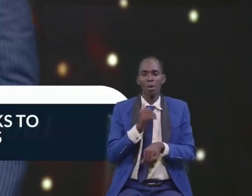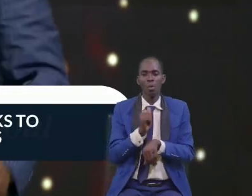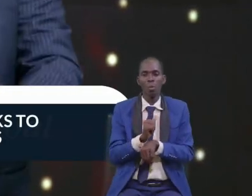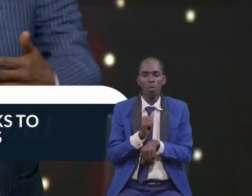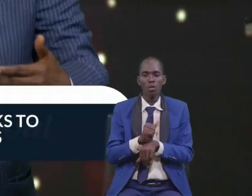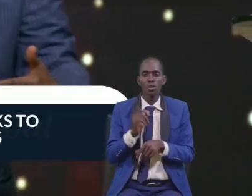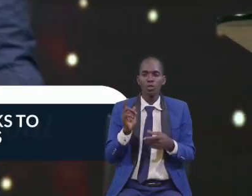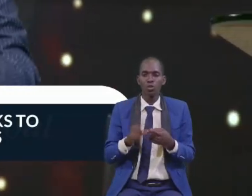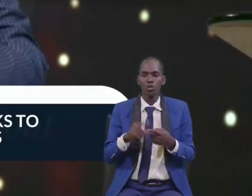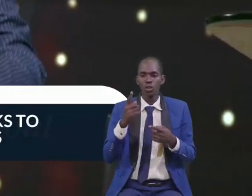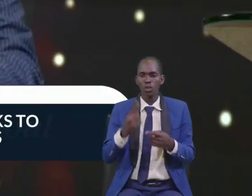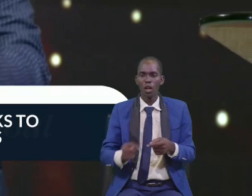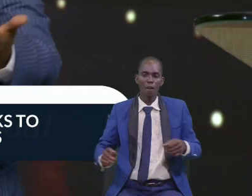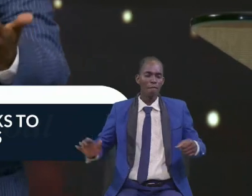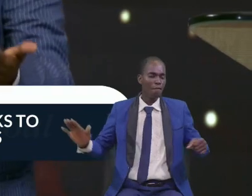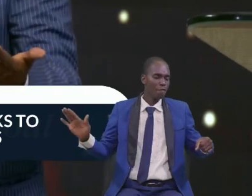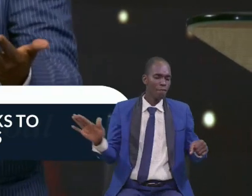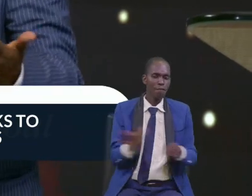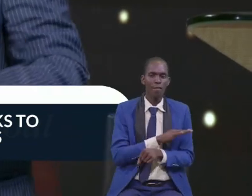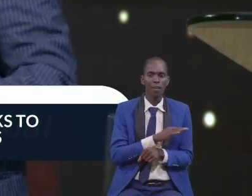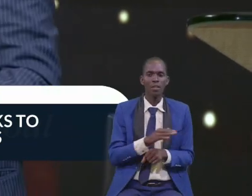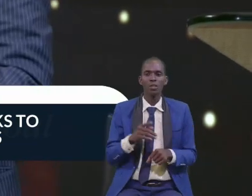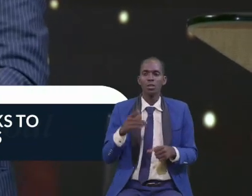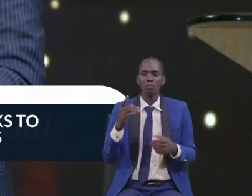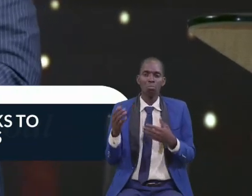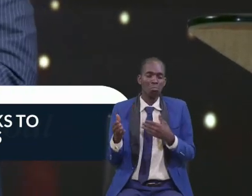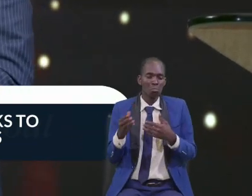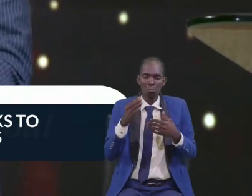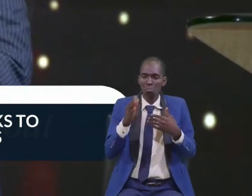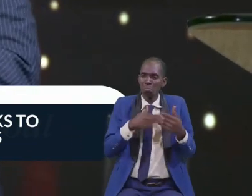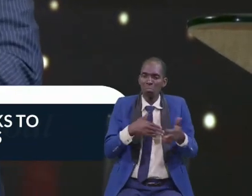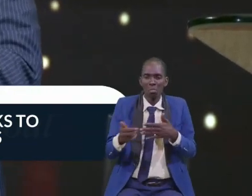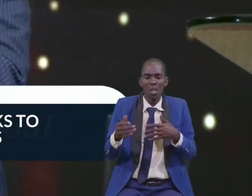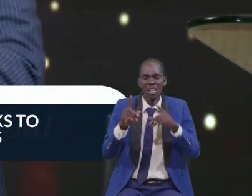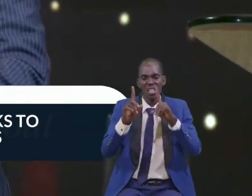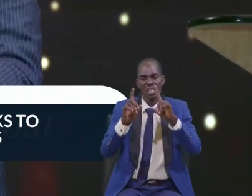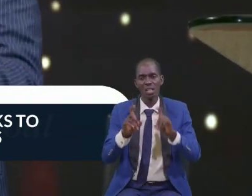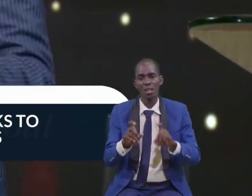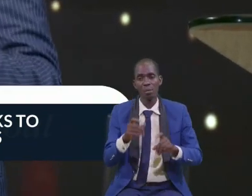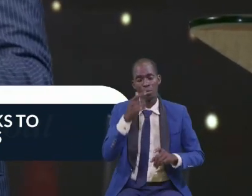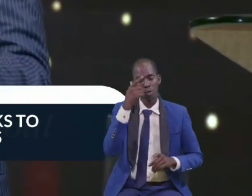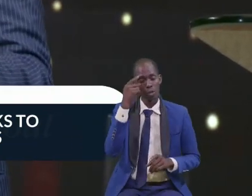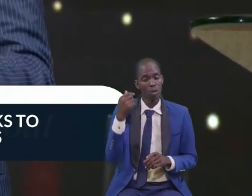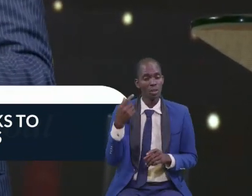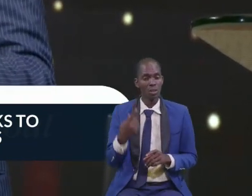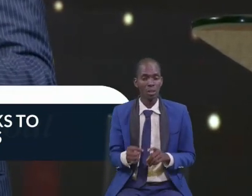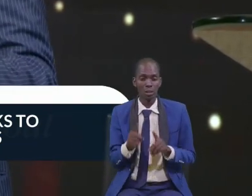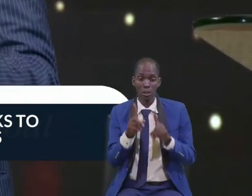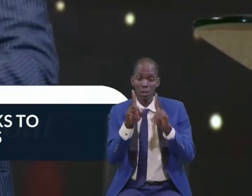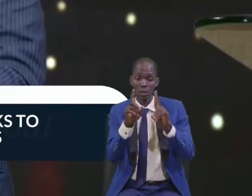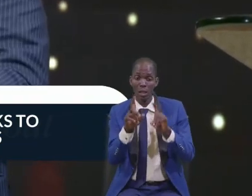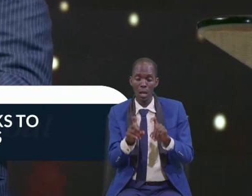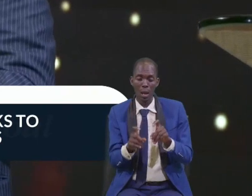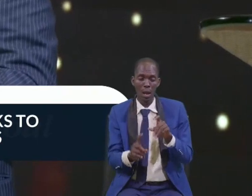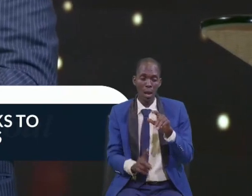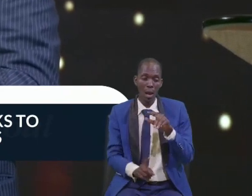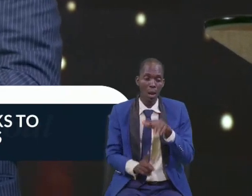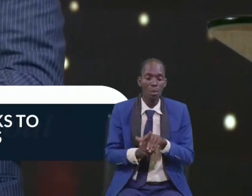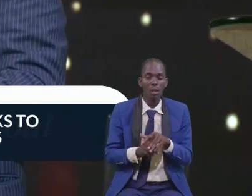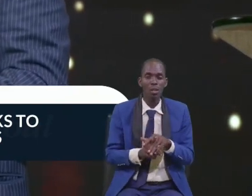trials. Before the trials came, you were galloping, you were,